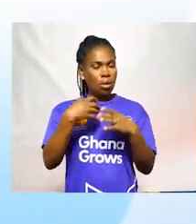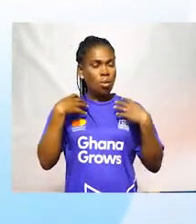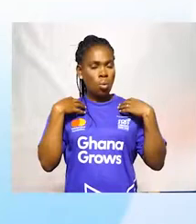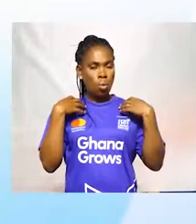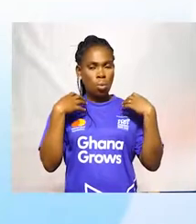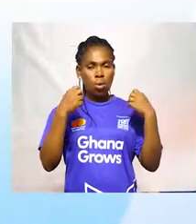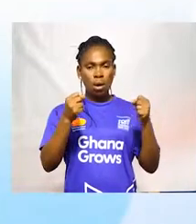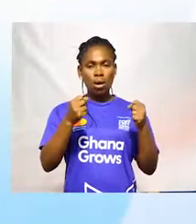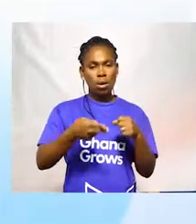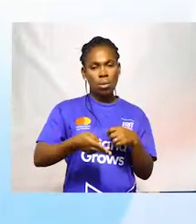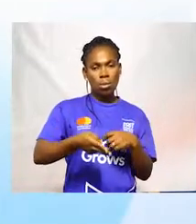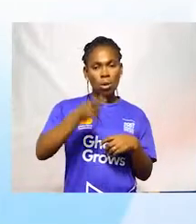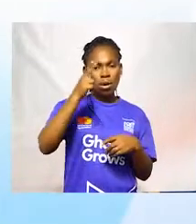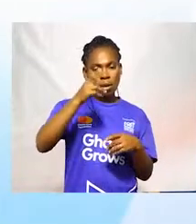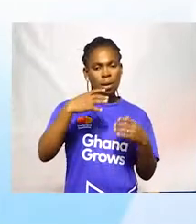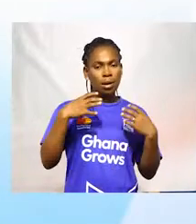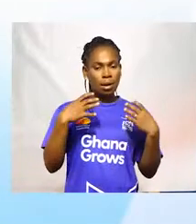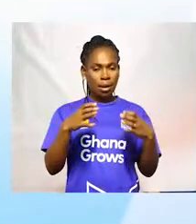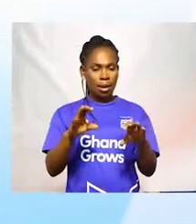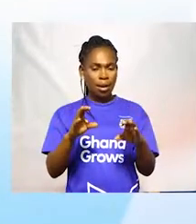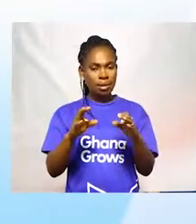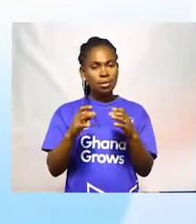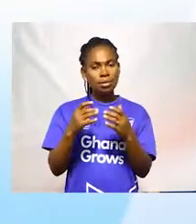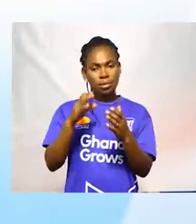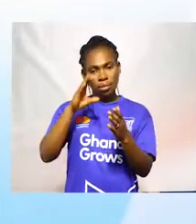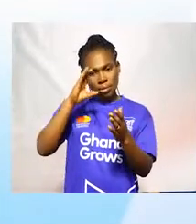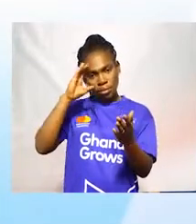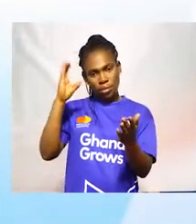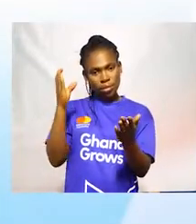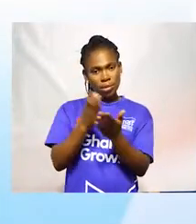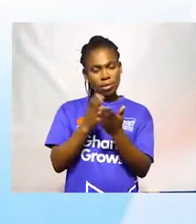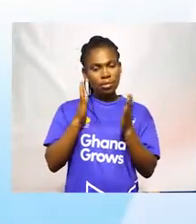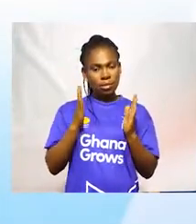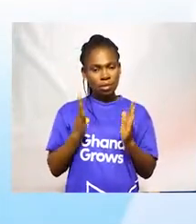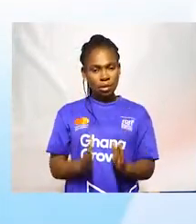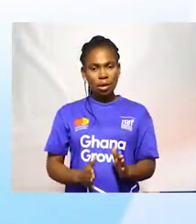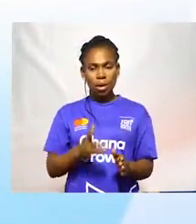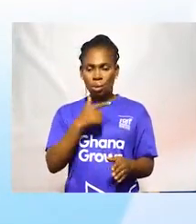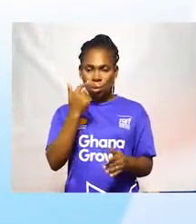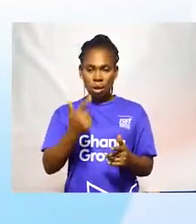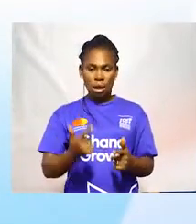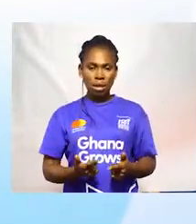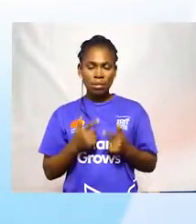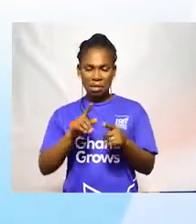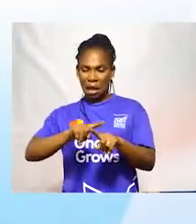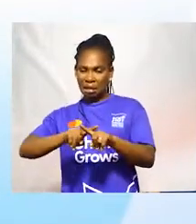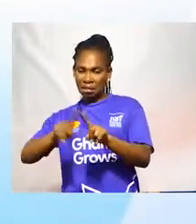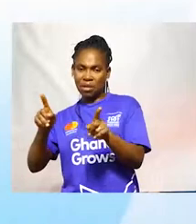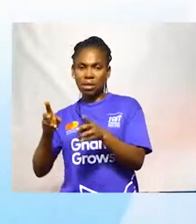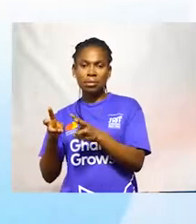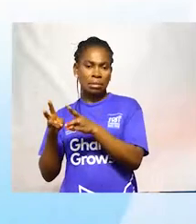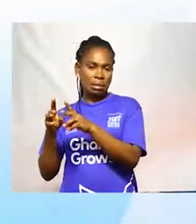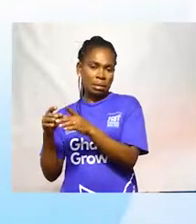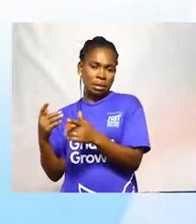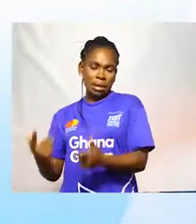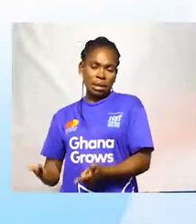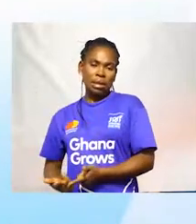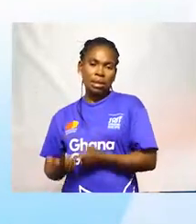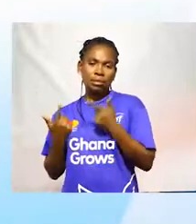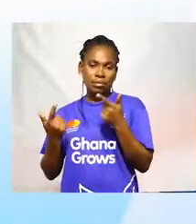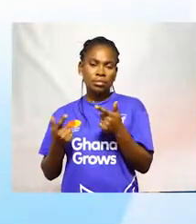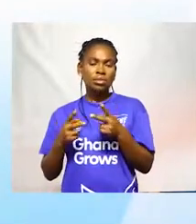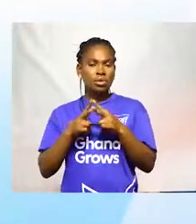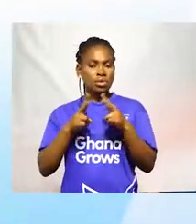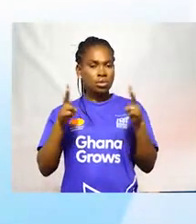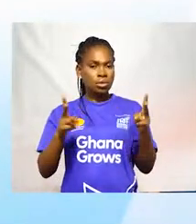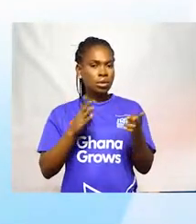world-class photographer who had lived her life doing something else. So posthumously, they proclaimed her a